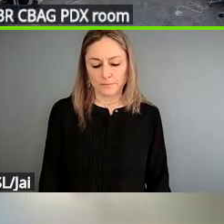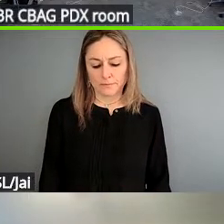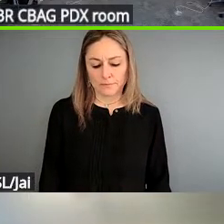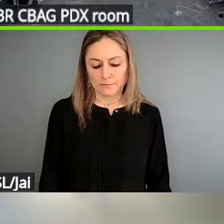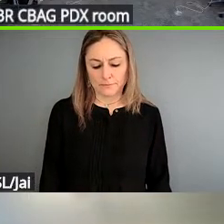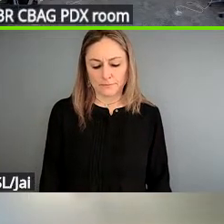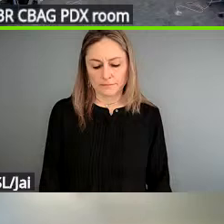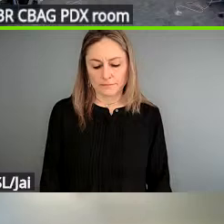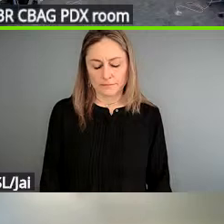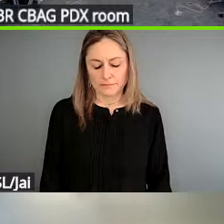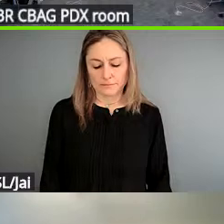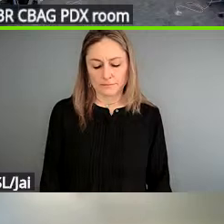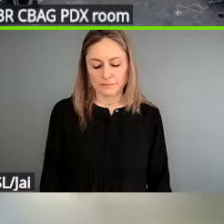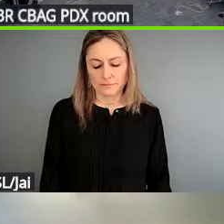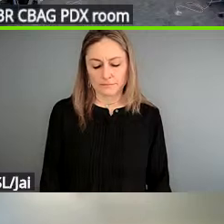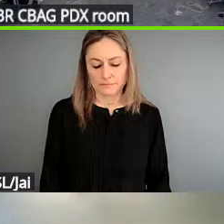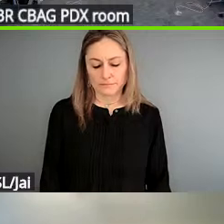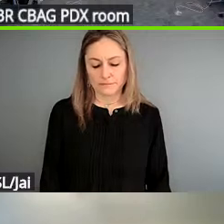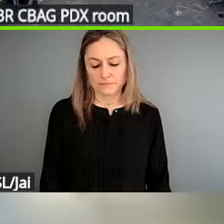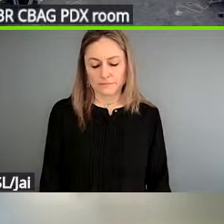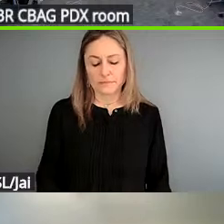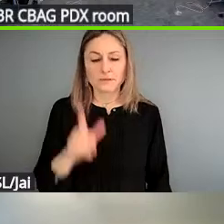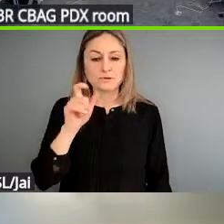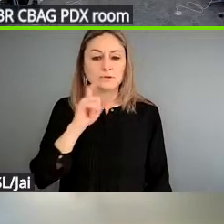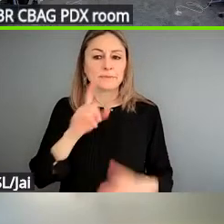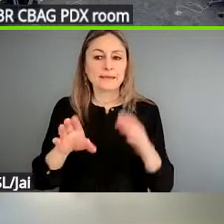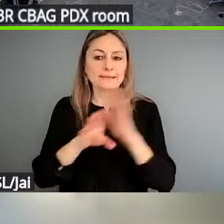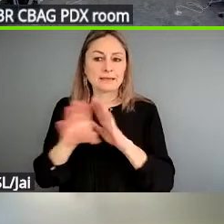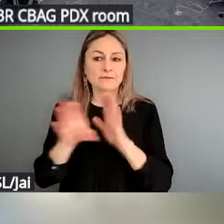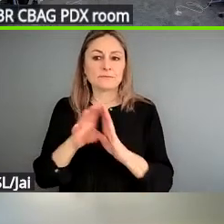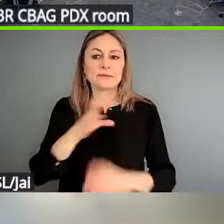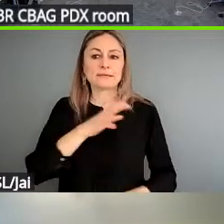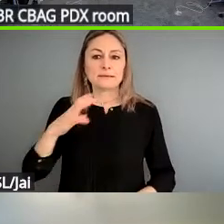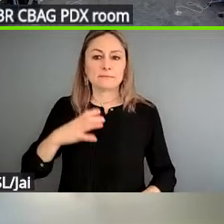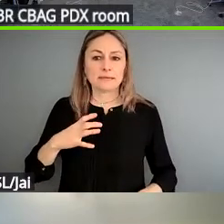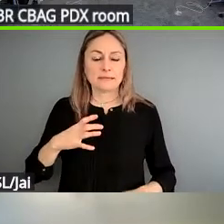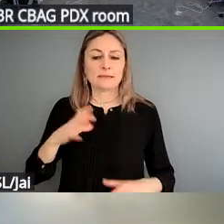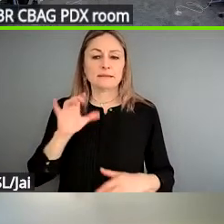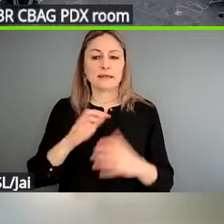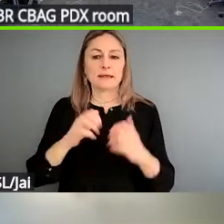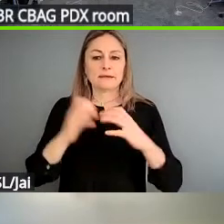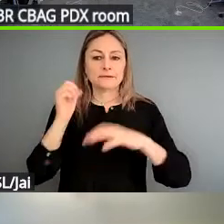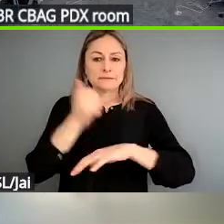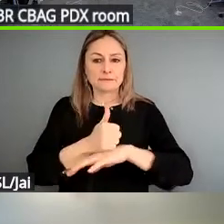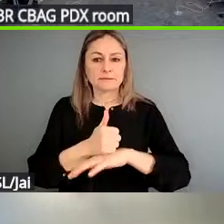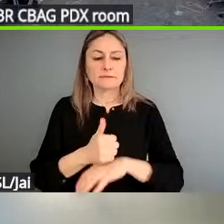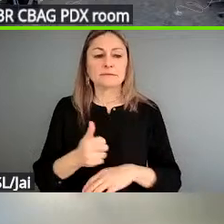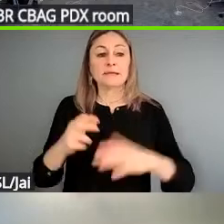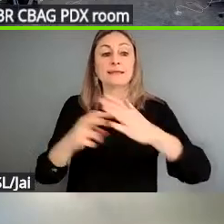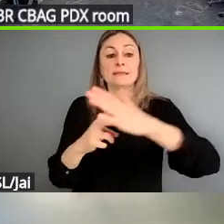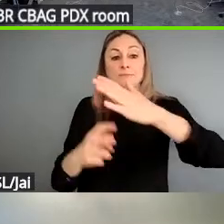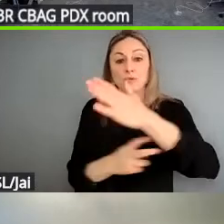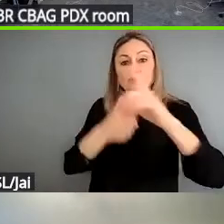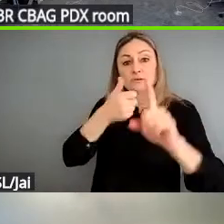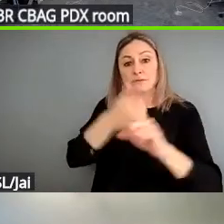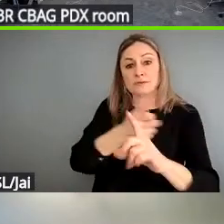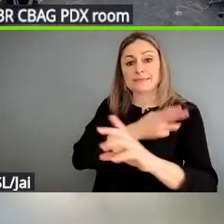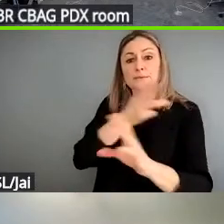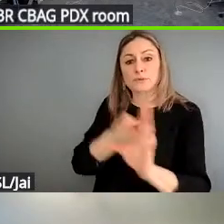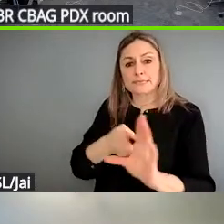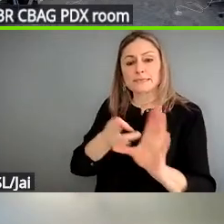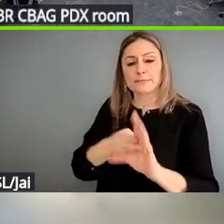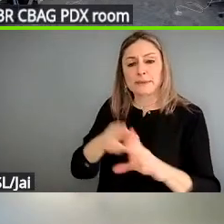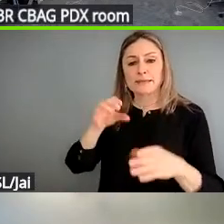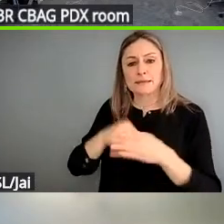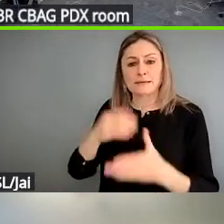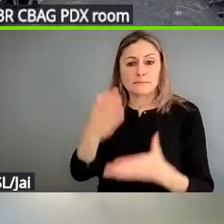should be a development committee that forms that the bridge is a participant in, and maybe even a